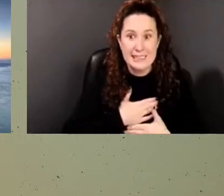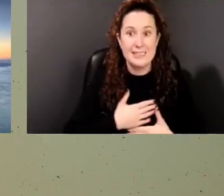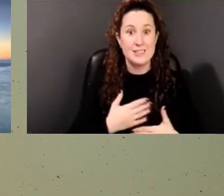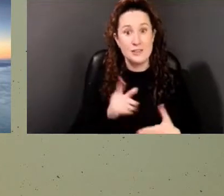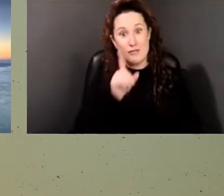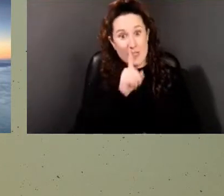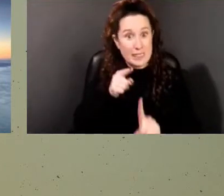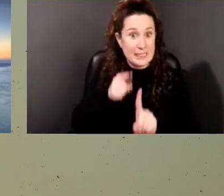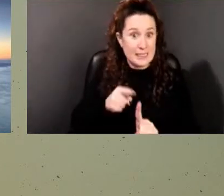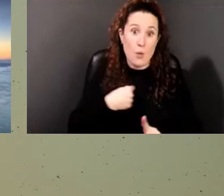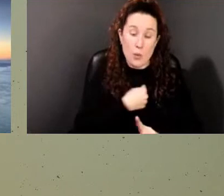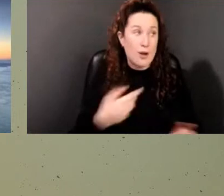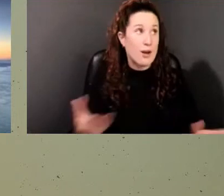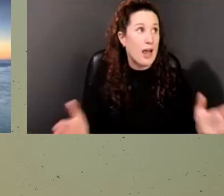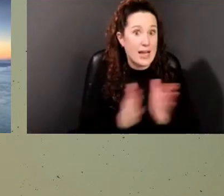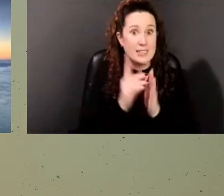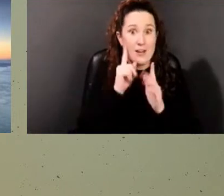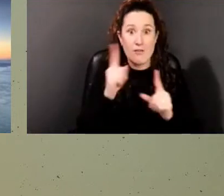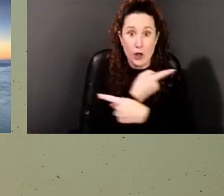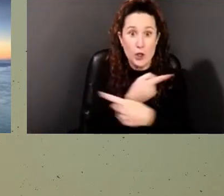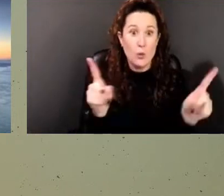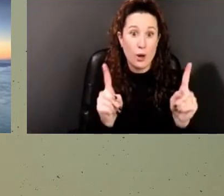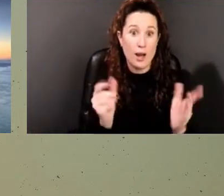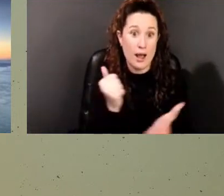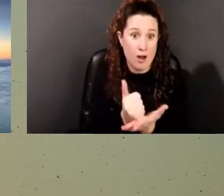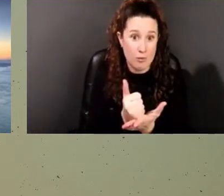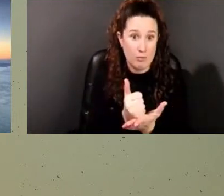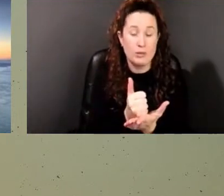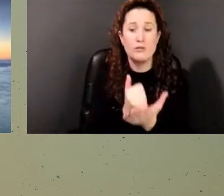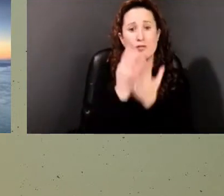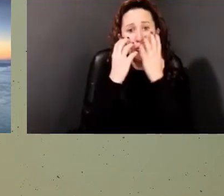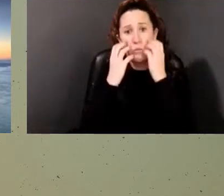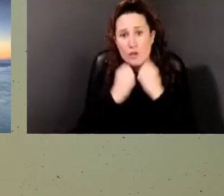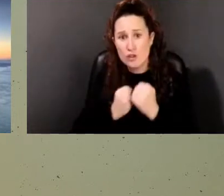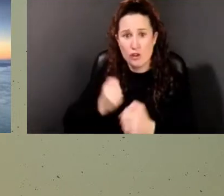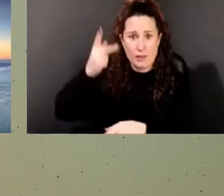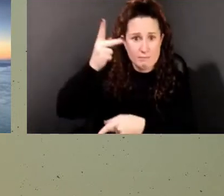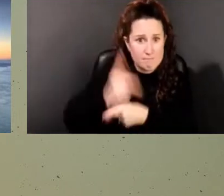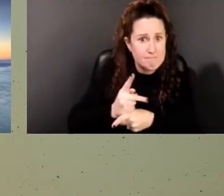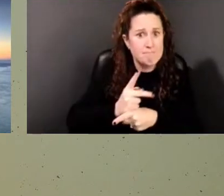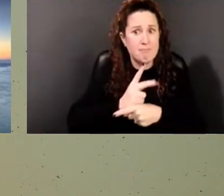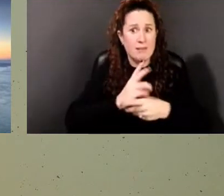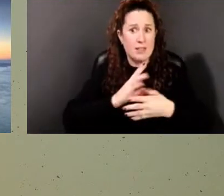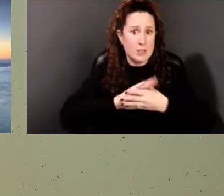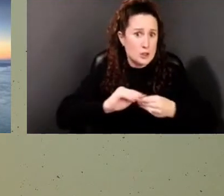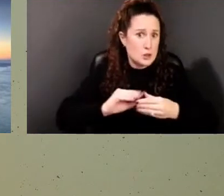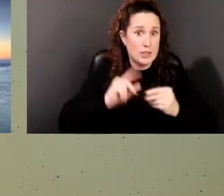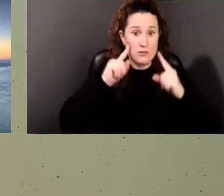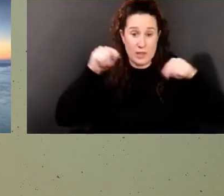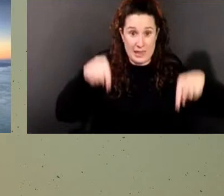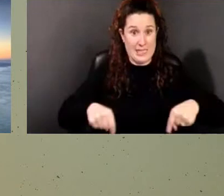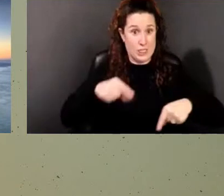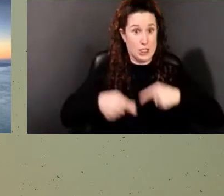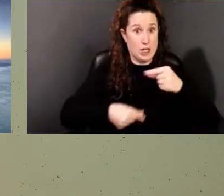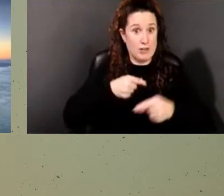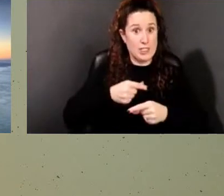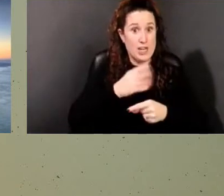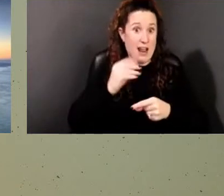asking for your help in preserving and sharing the stories for current and future generations.